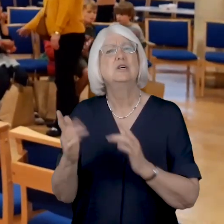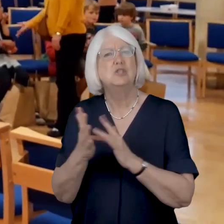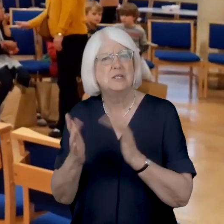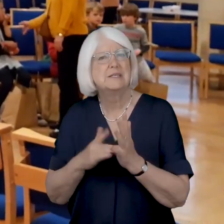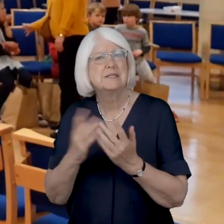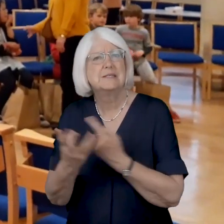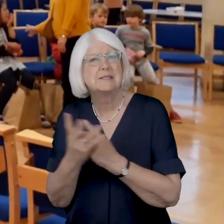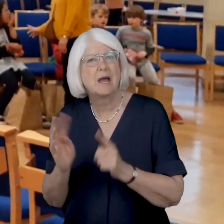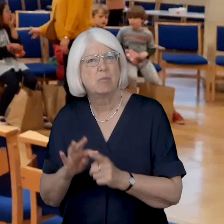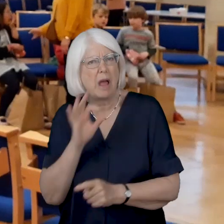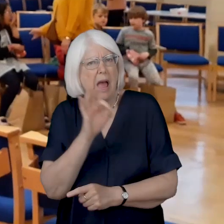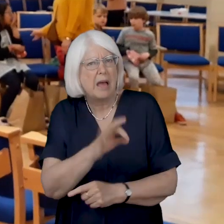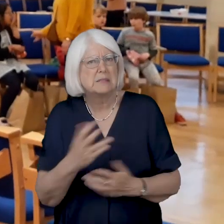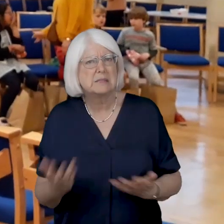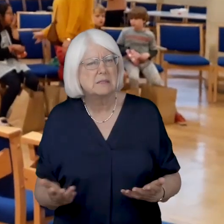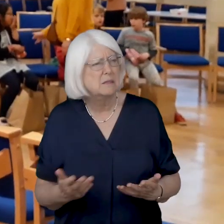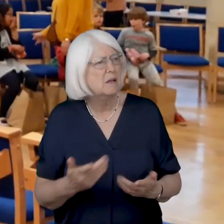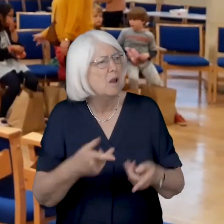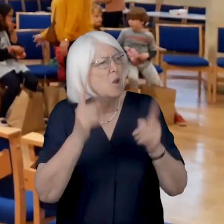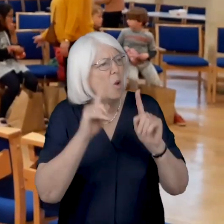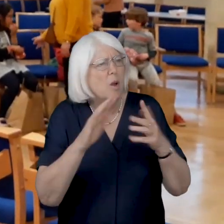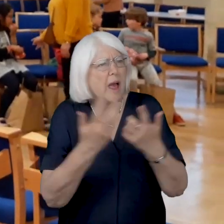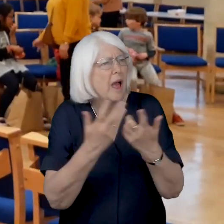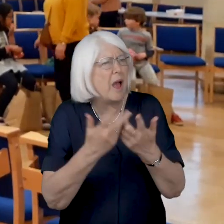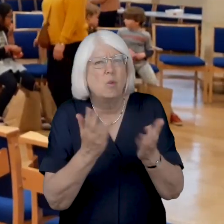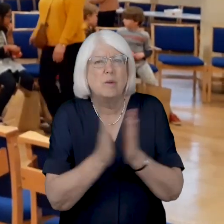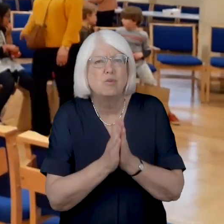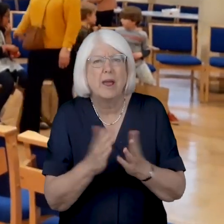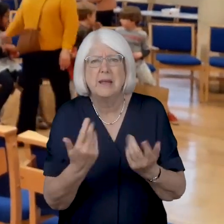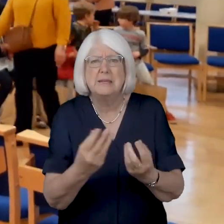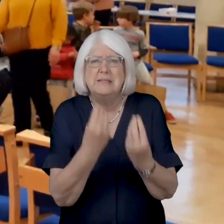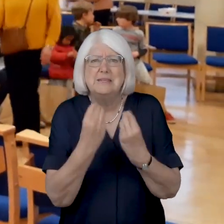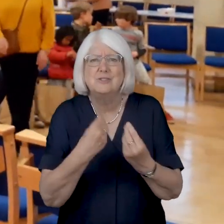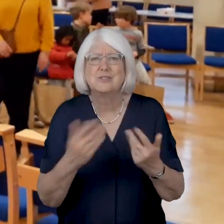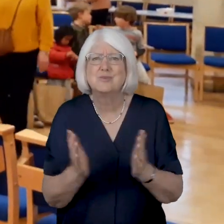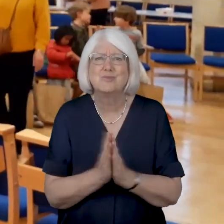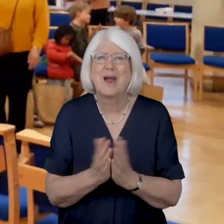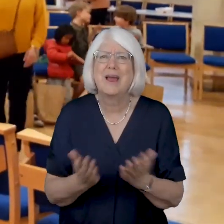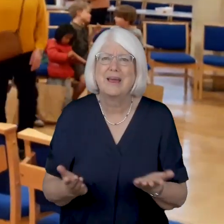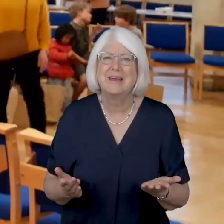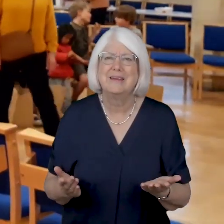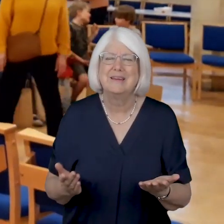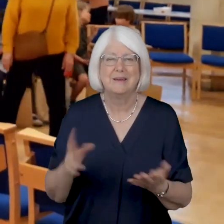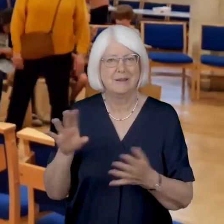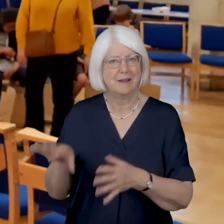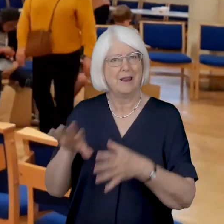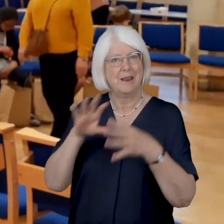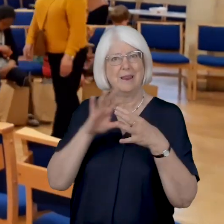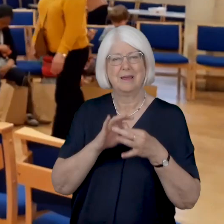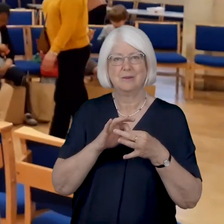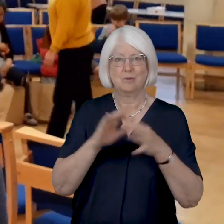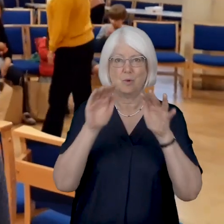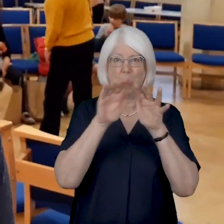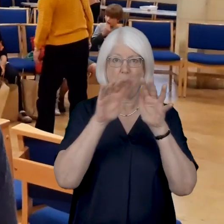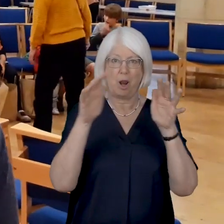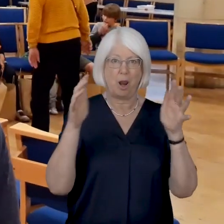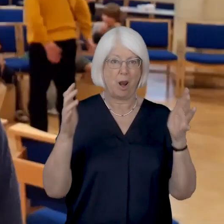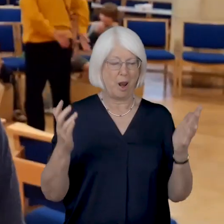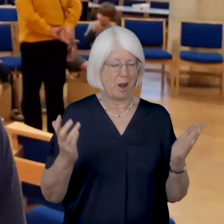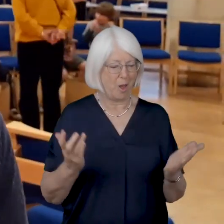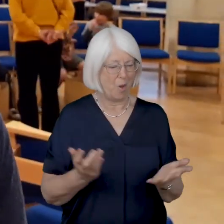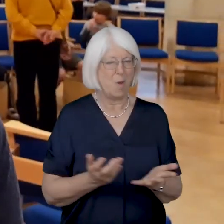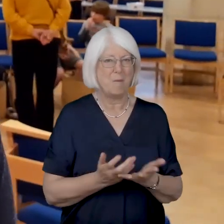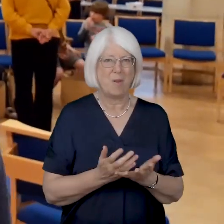Lord, how? Teach us to pray. And linking that to the global movement,